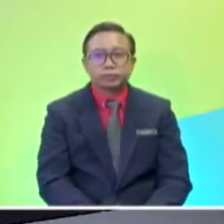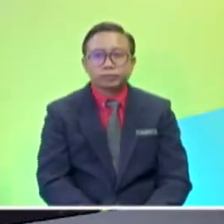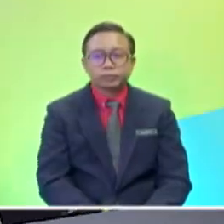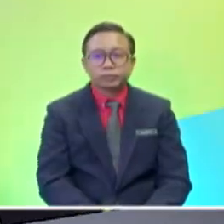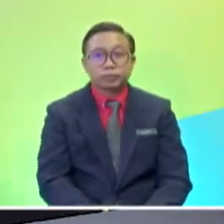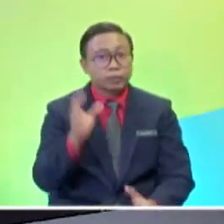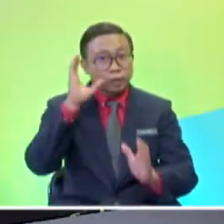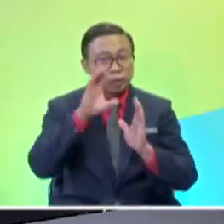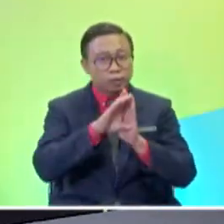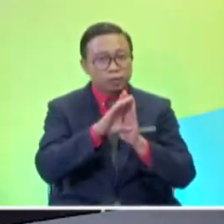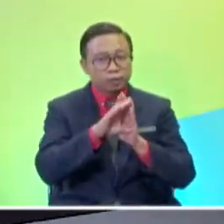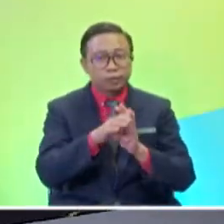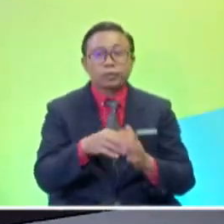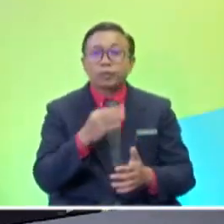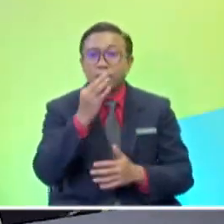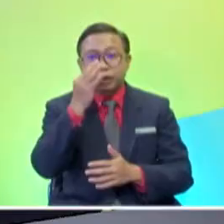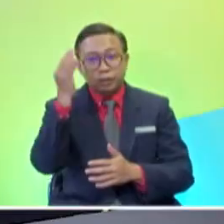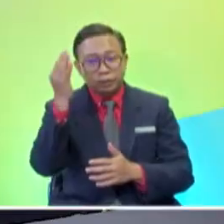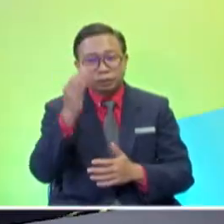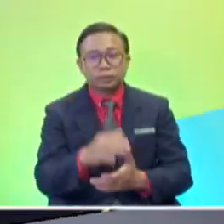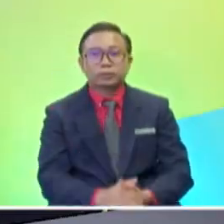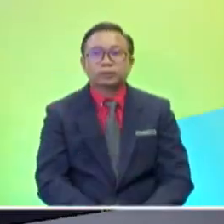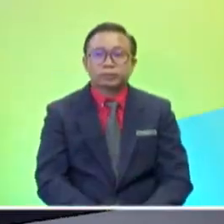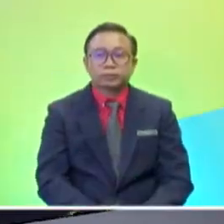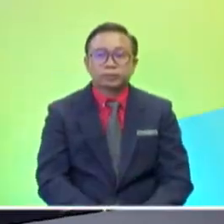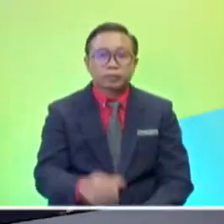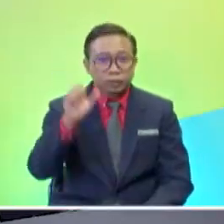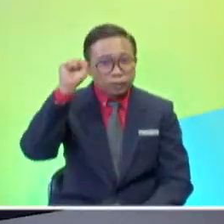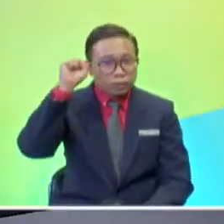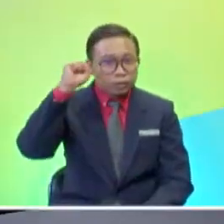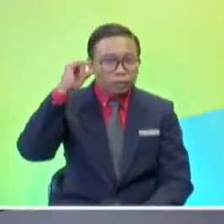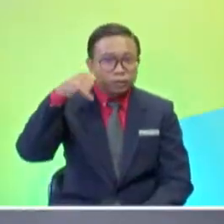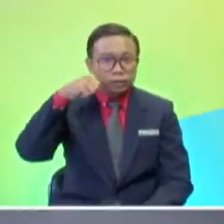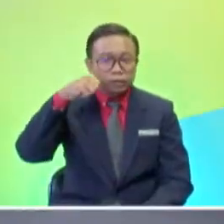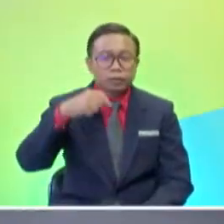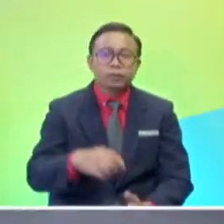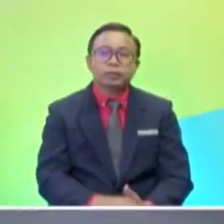was funny. Oh, Shafika.